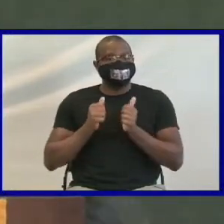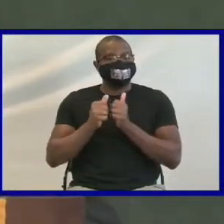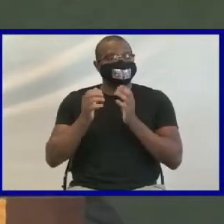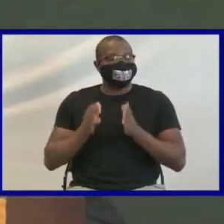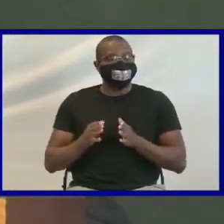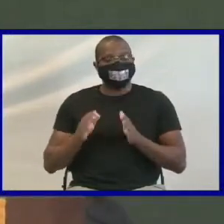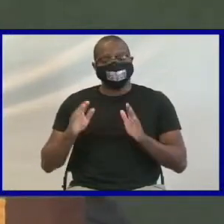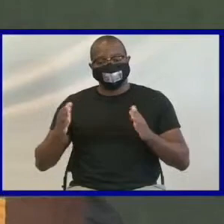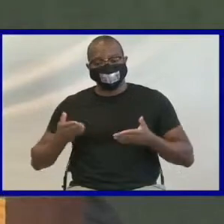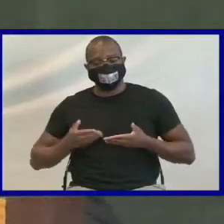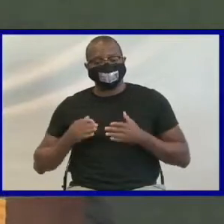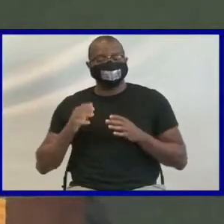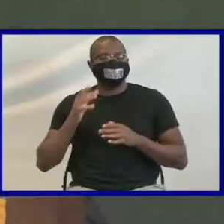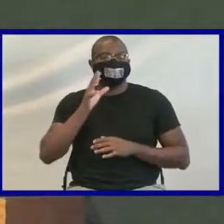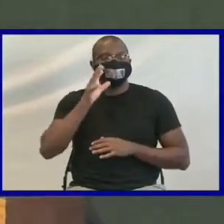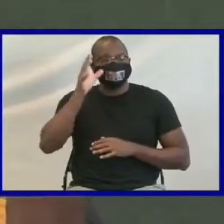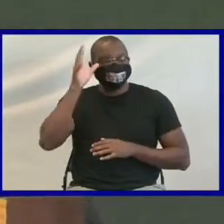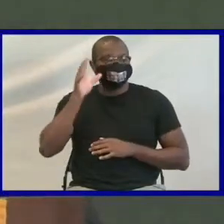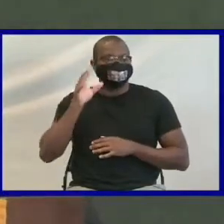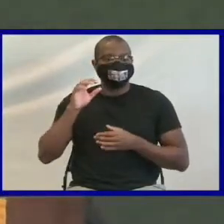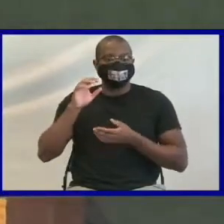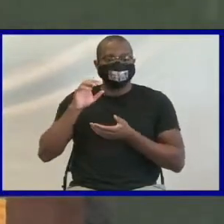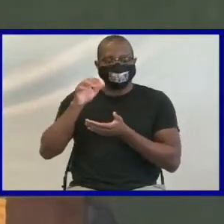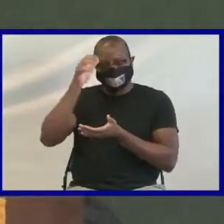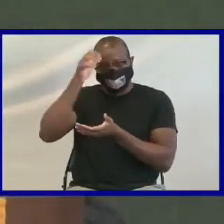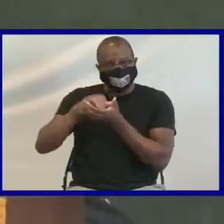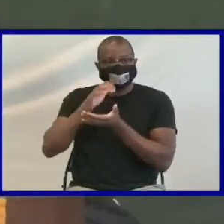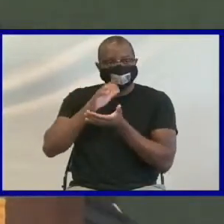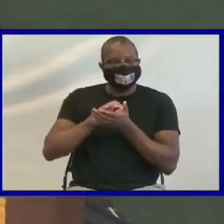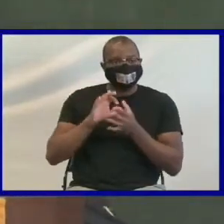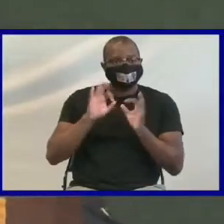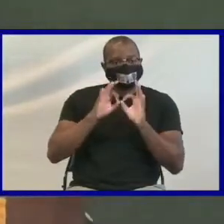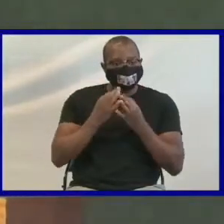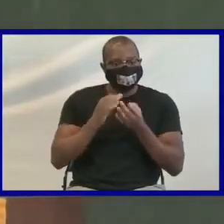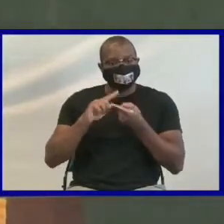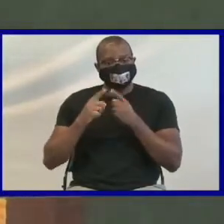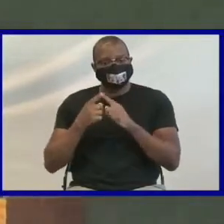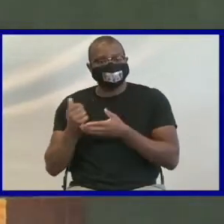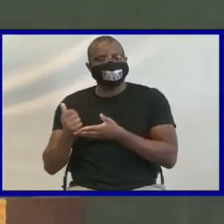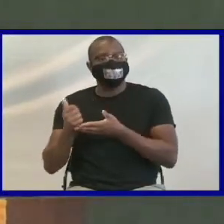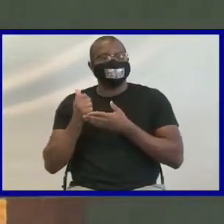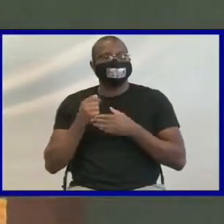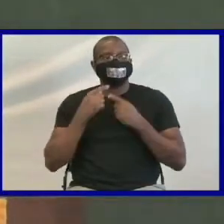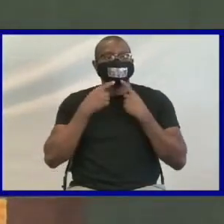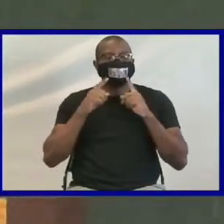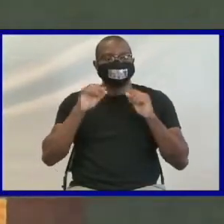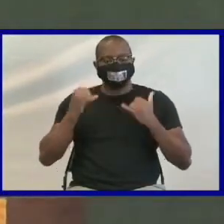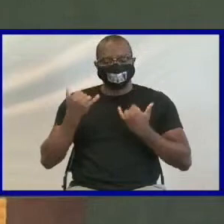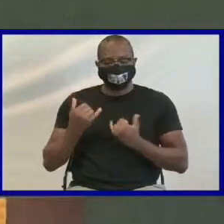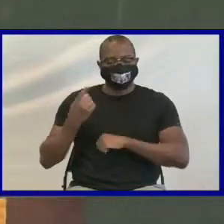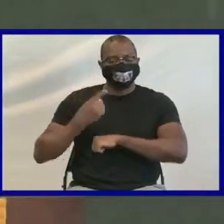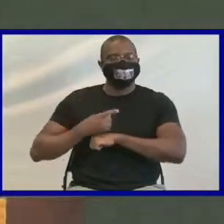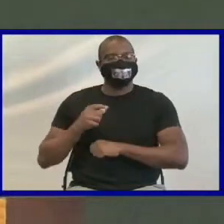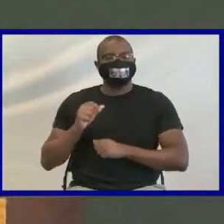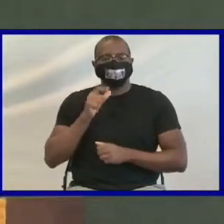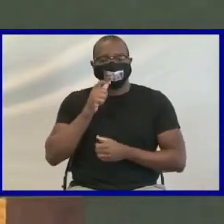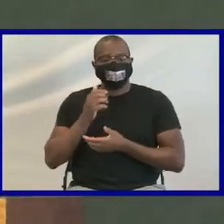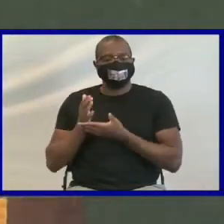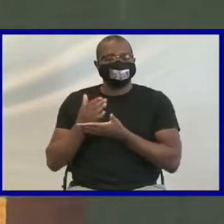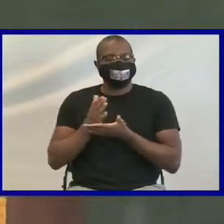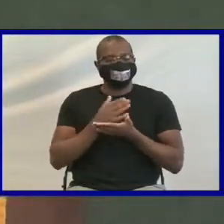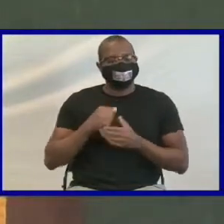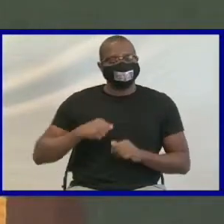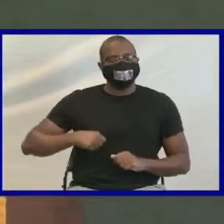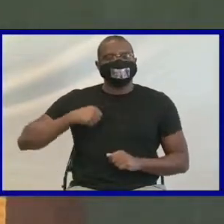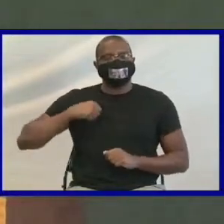to parents, spouses, relatives, and friends who've helped make possible this day of achievement and who share your pride and